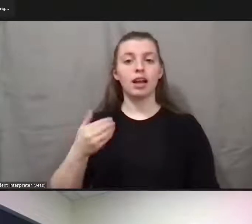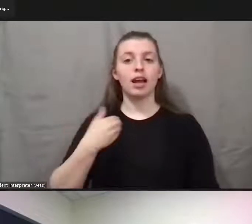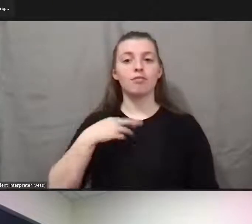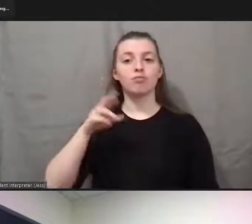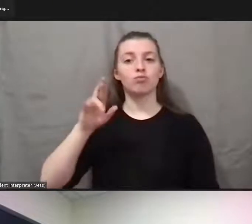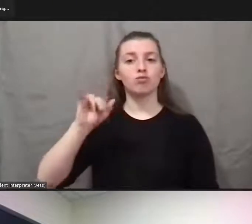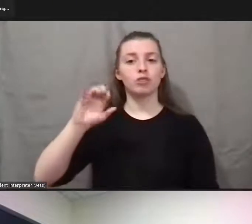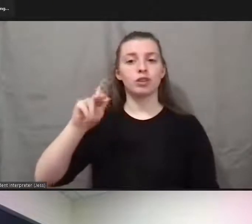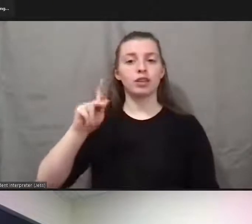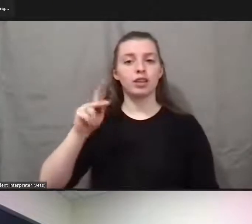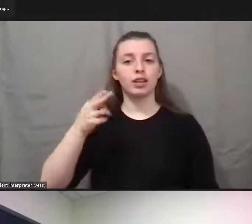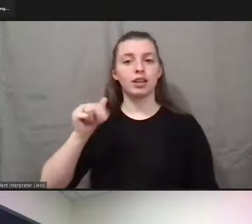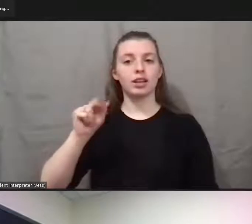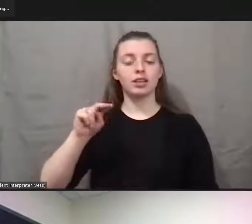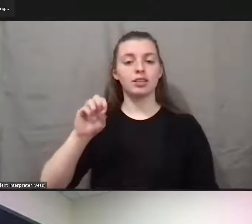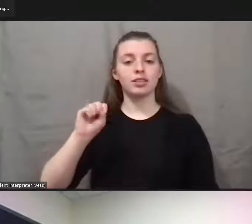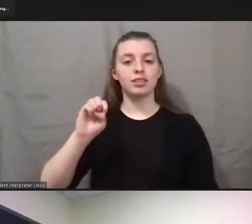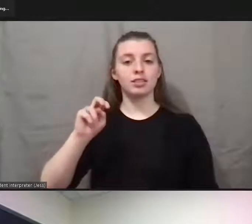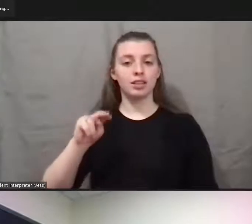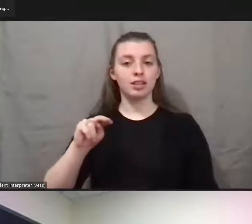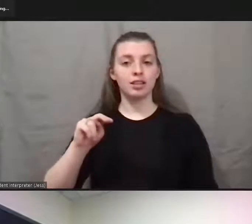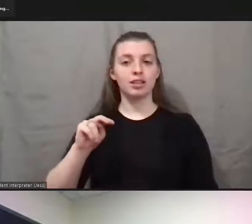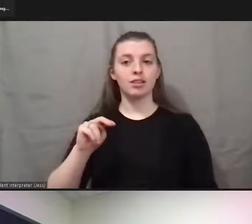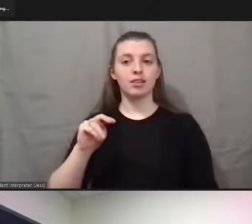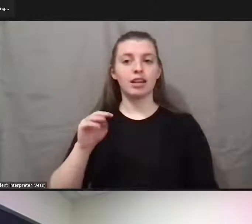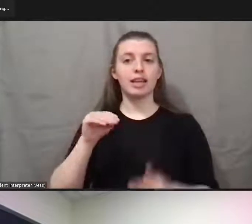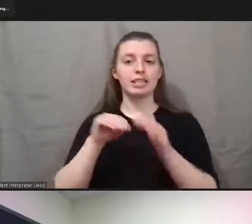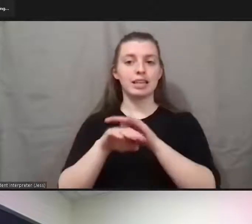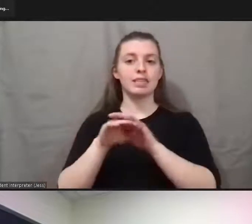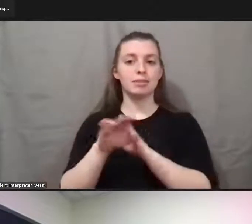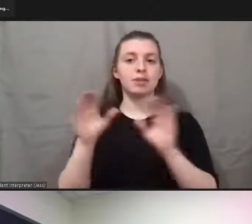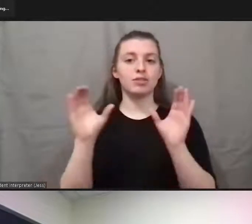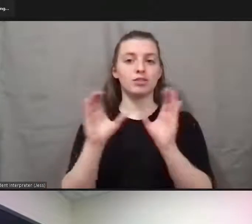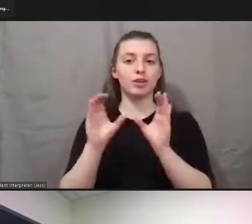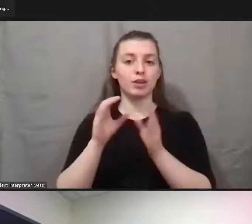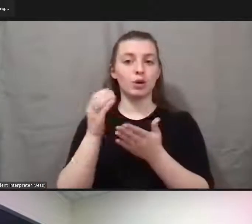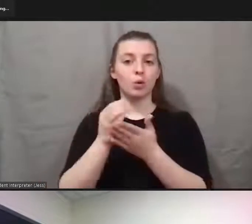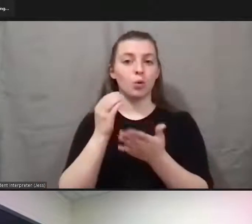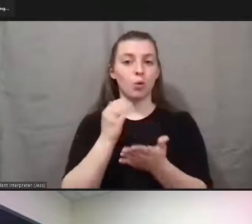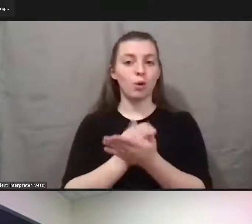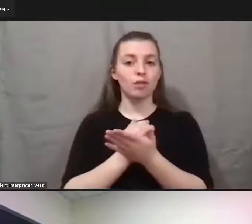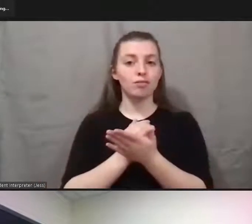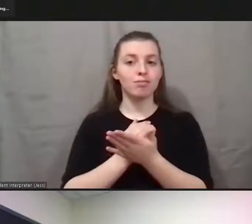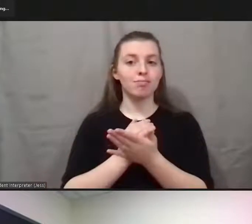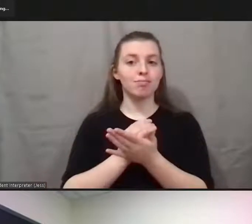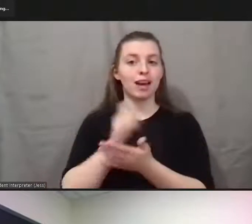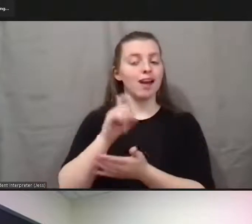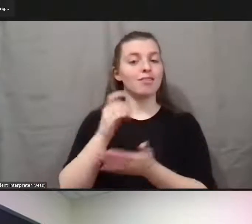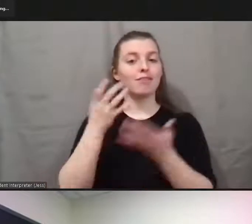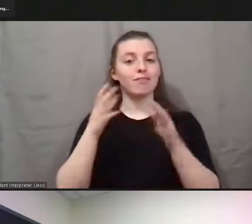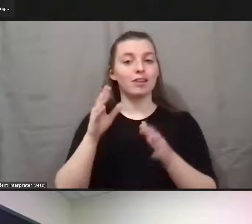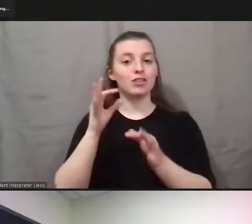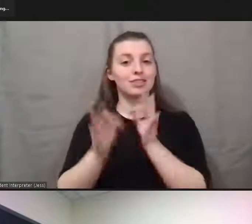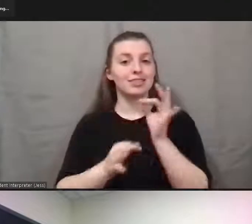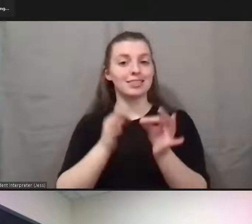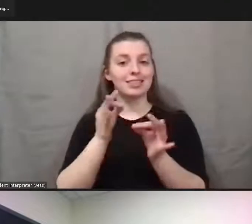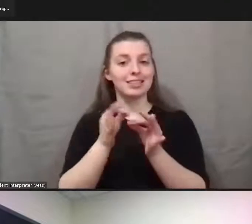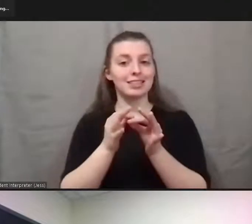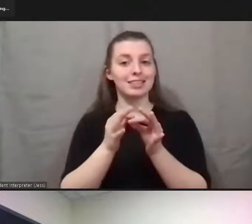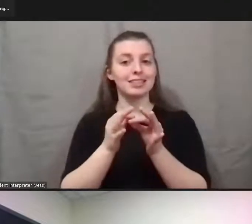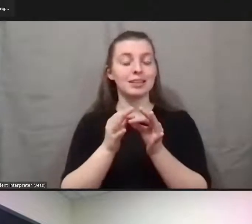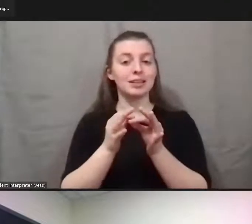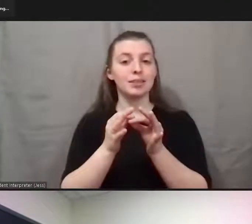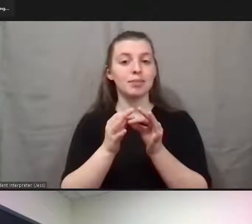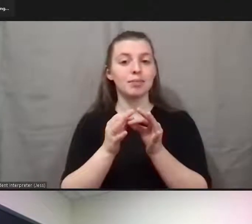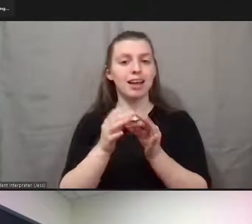course and wants to get involved. She's completing the national exam. And I think that's actually one of the last times I saw